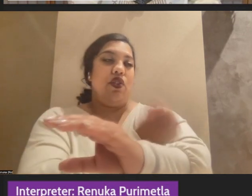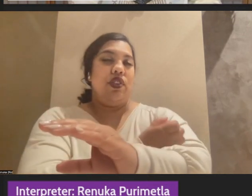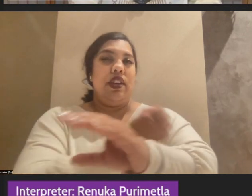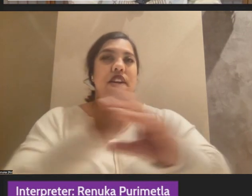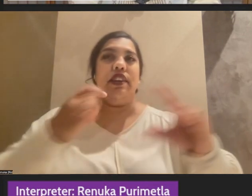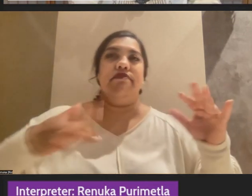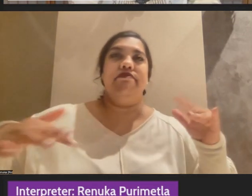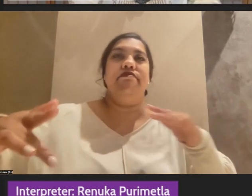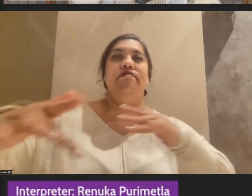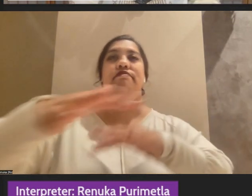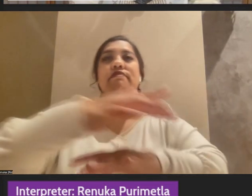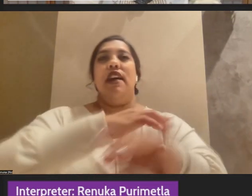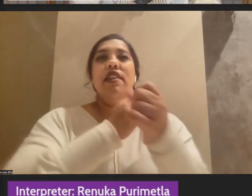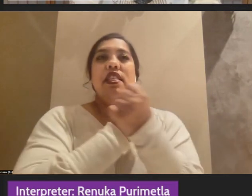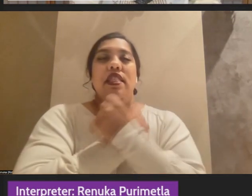and the fire of life